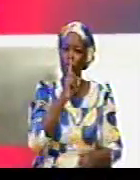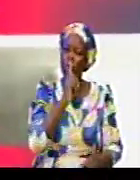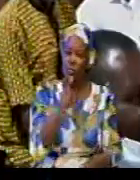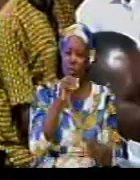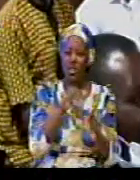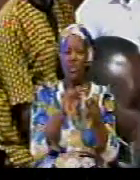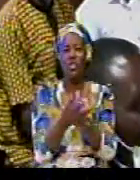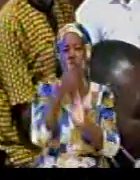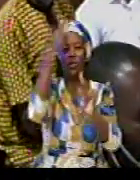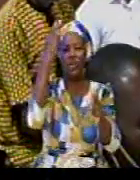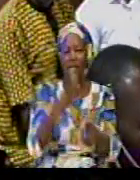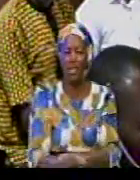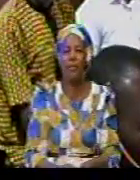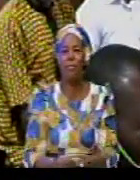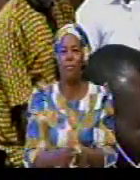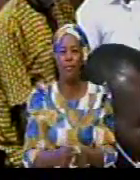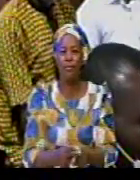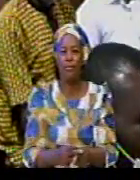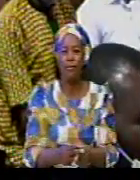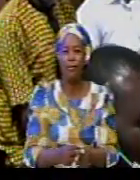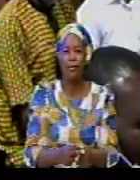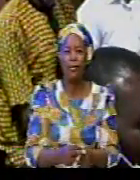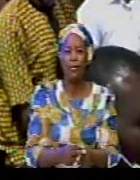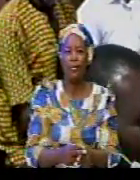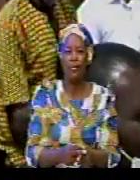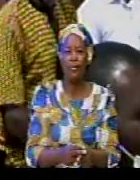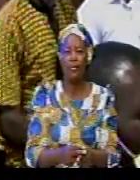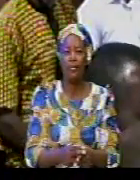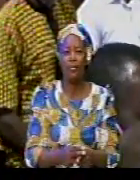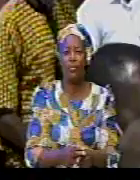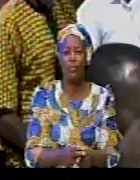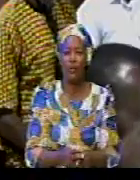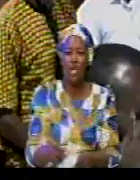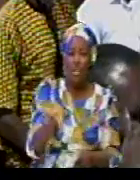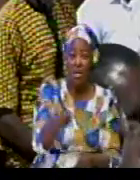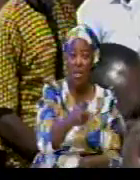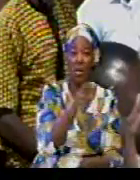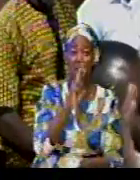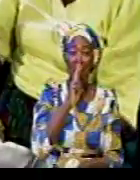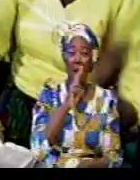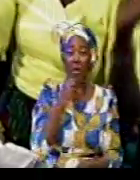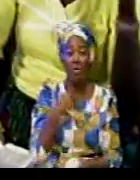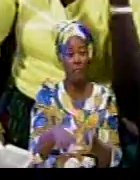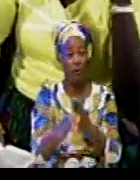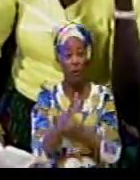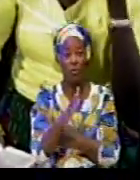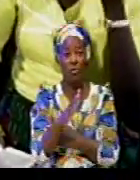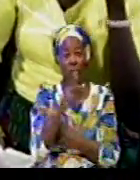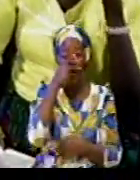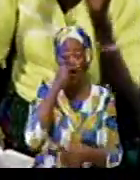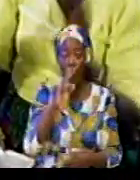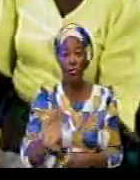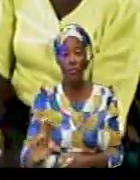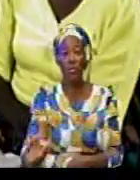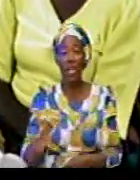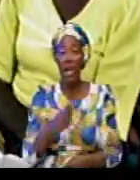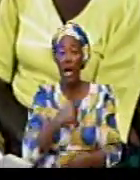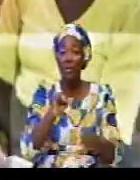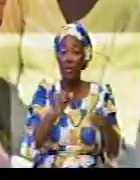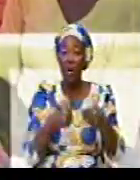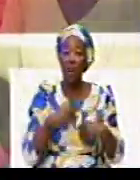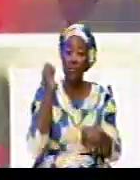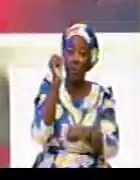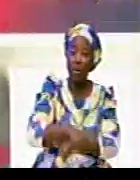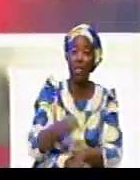heavenly. And your salvation will be real in Jesus' name. Ye